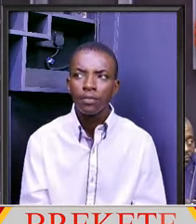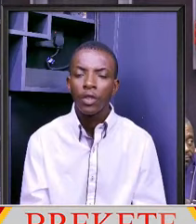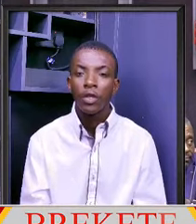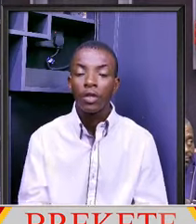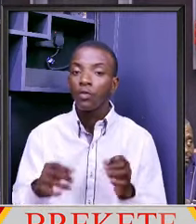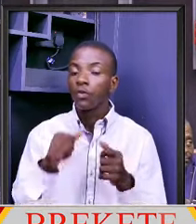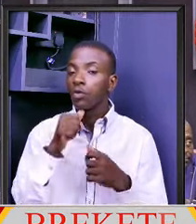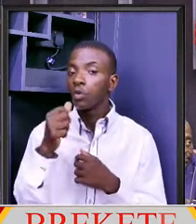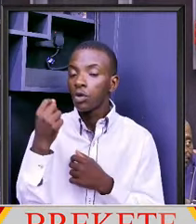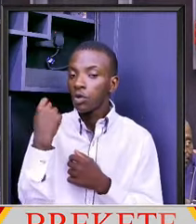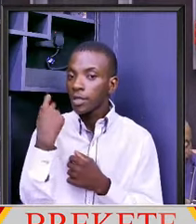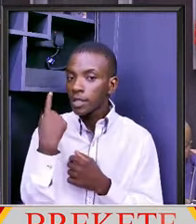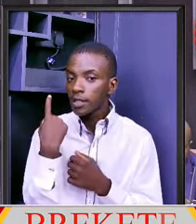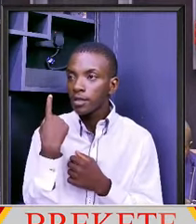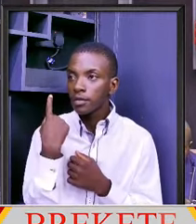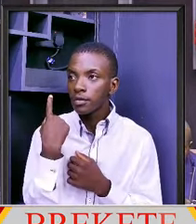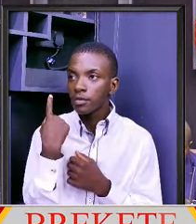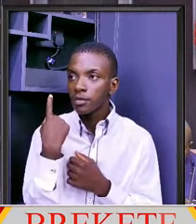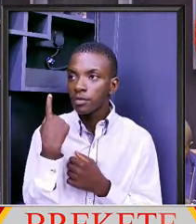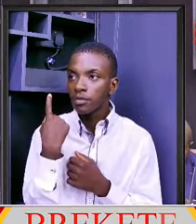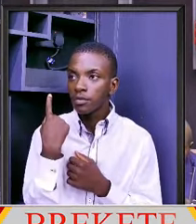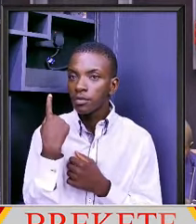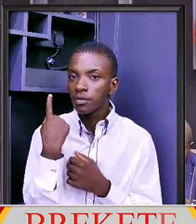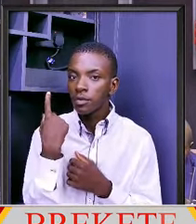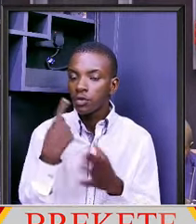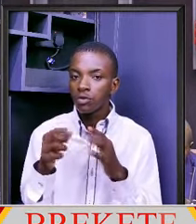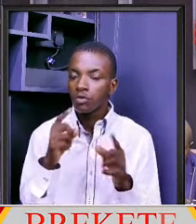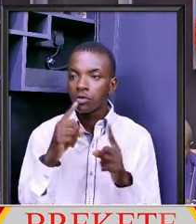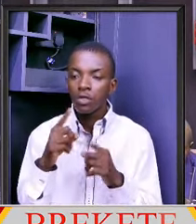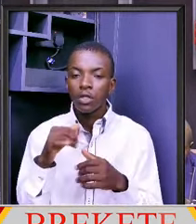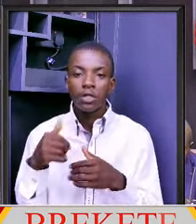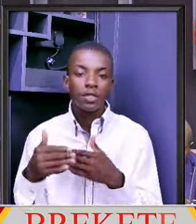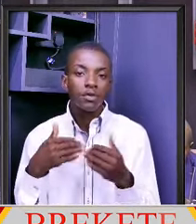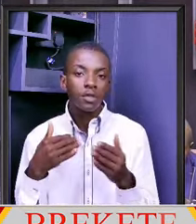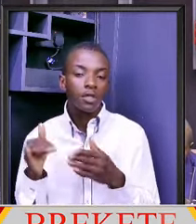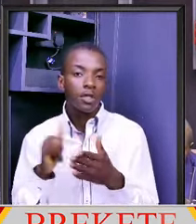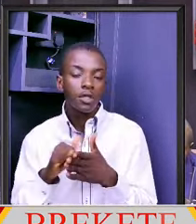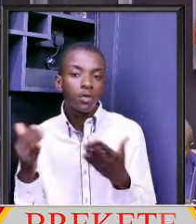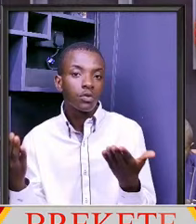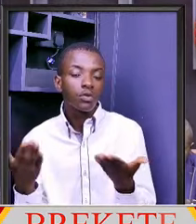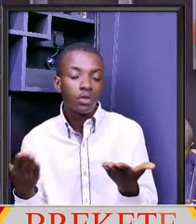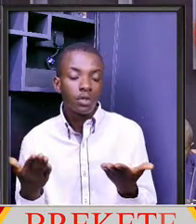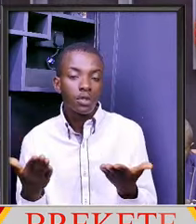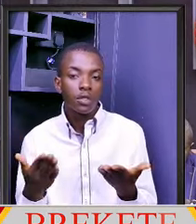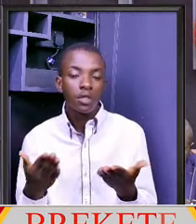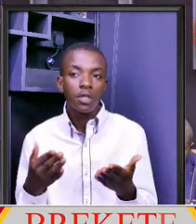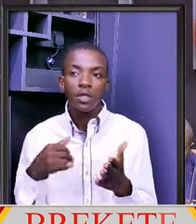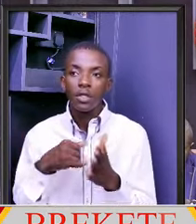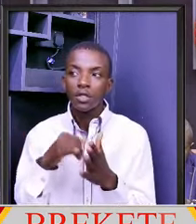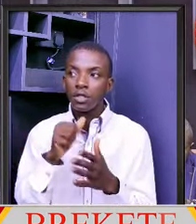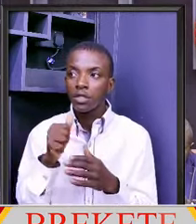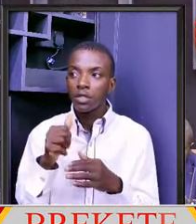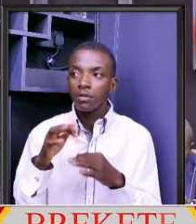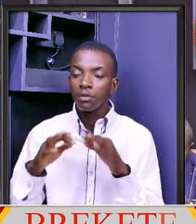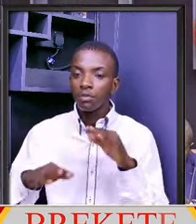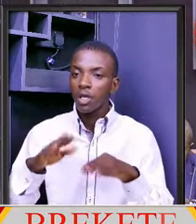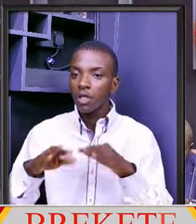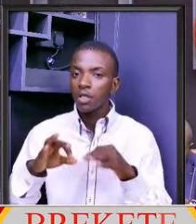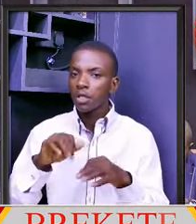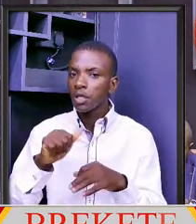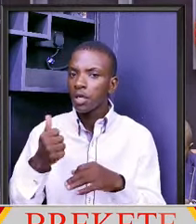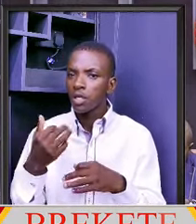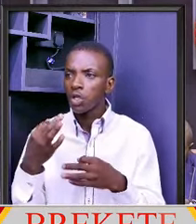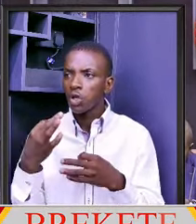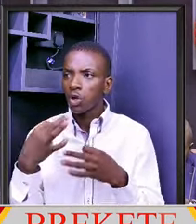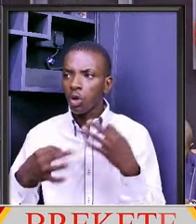Yes. If you don't understand what we they talk, this case what we they do here, is it pending in any court